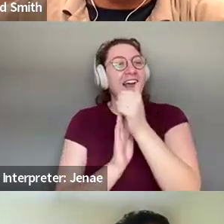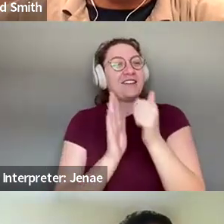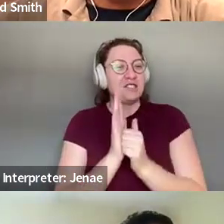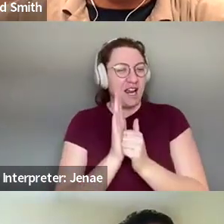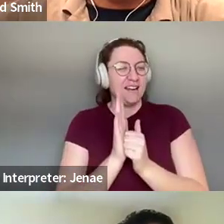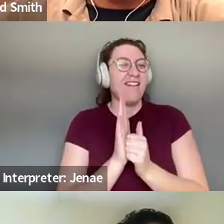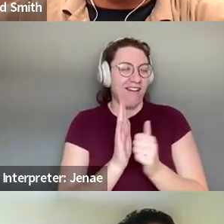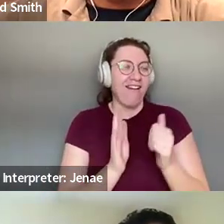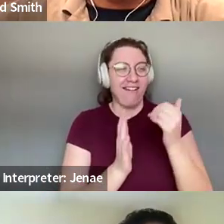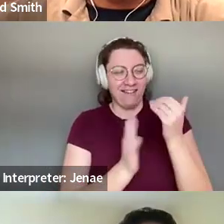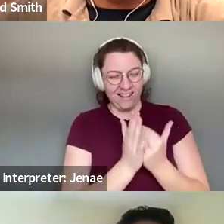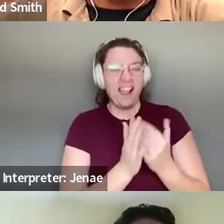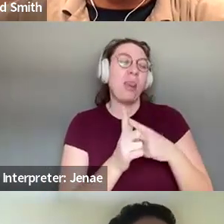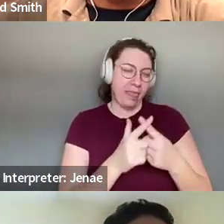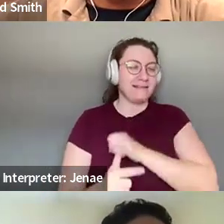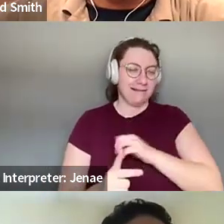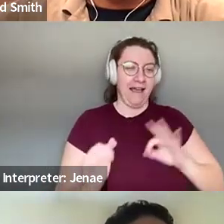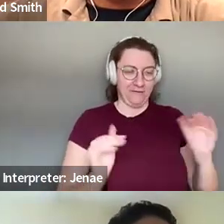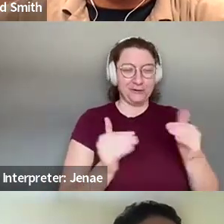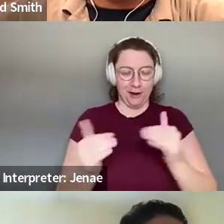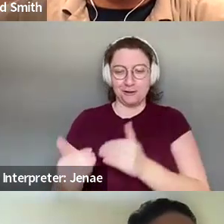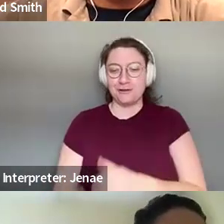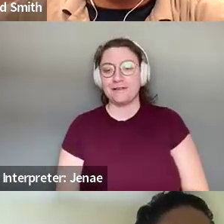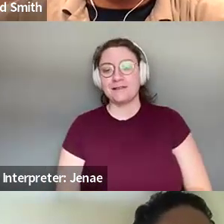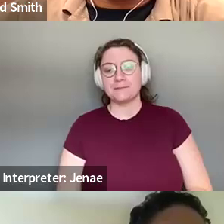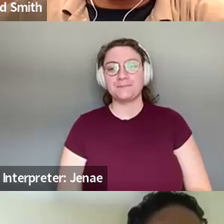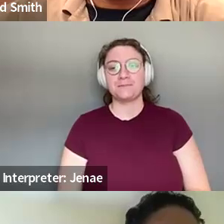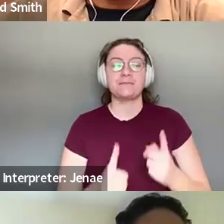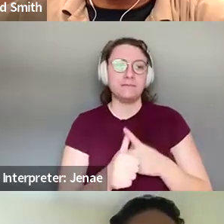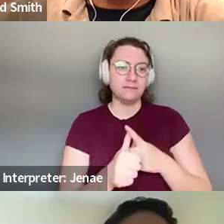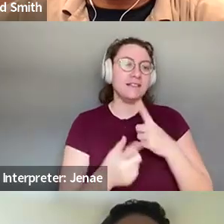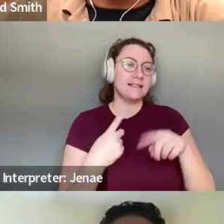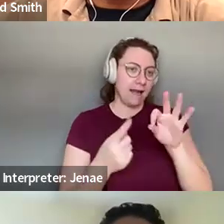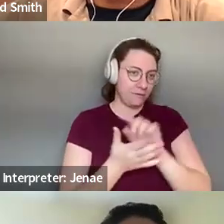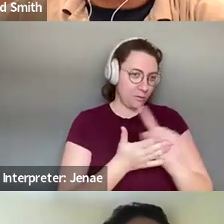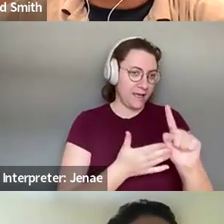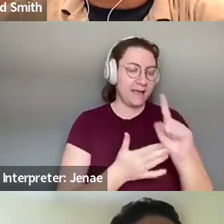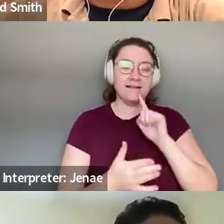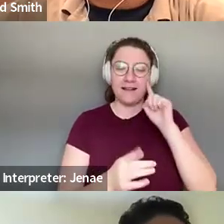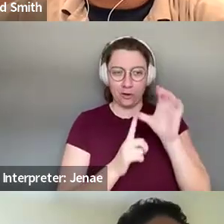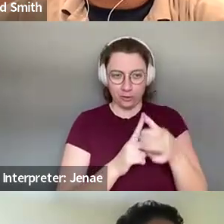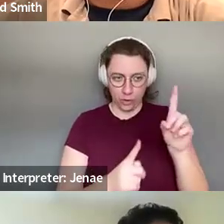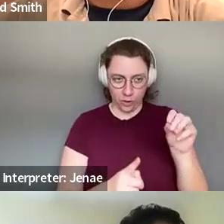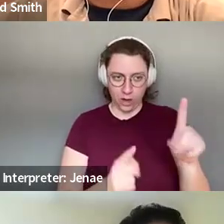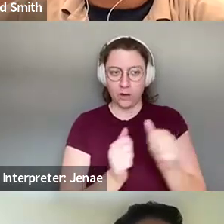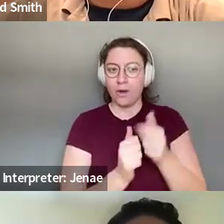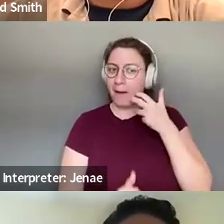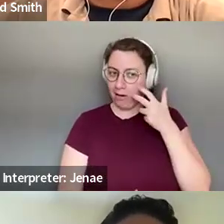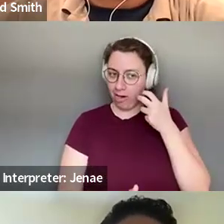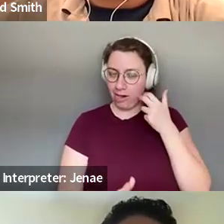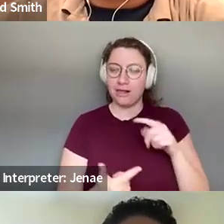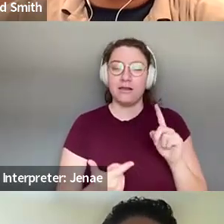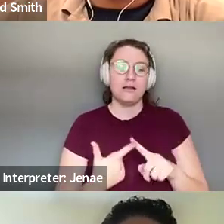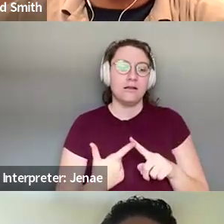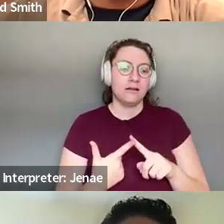that and then I'll get into staff introductions. So we're going to have our sign of the week in Deaf Culture 101 with Michael. We've